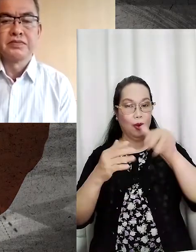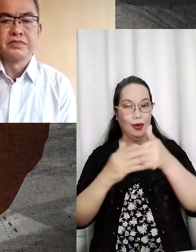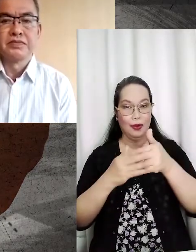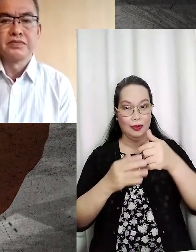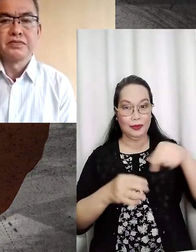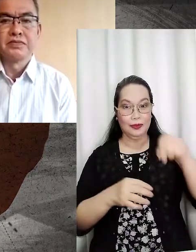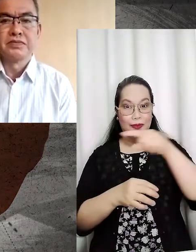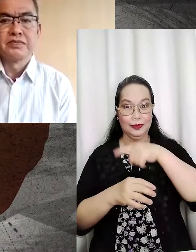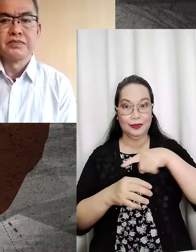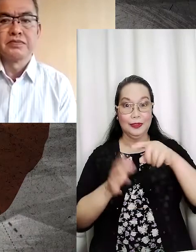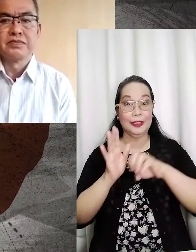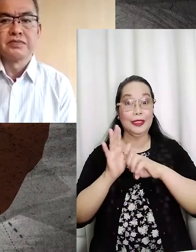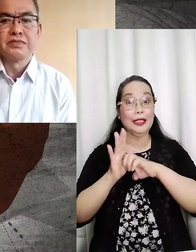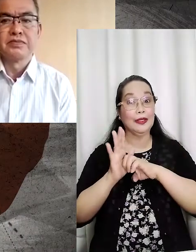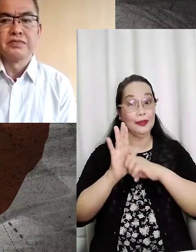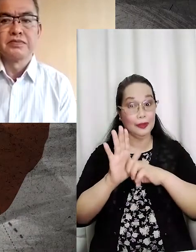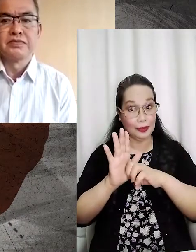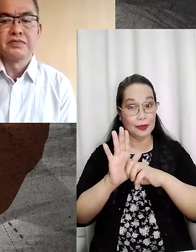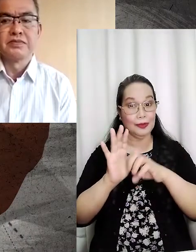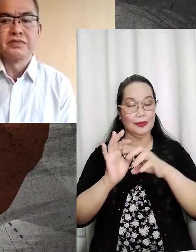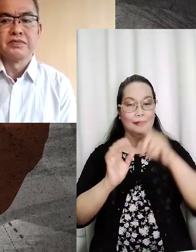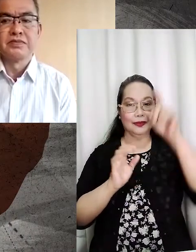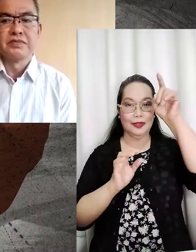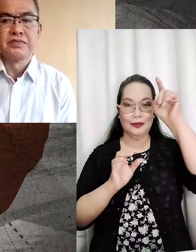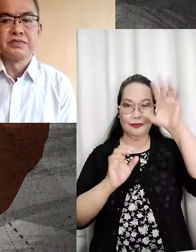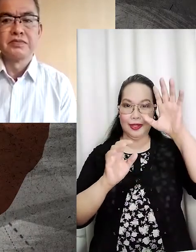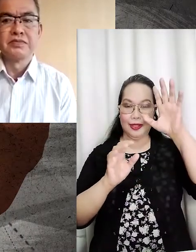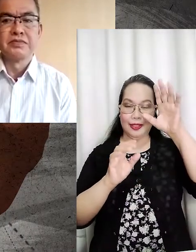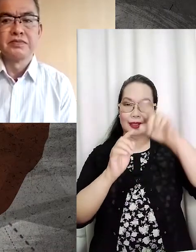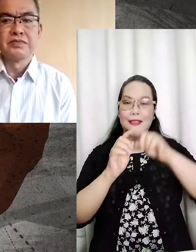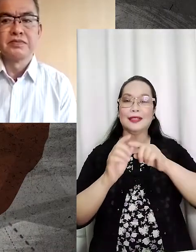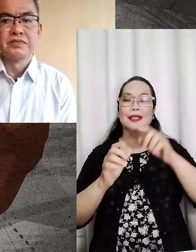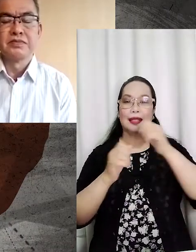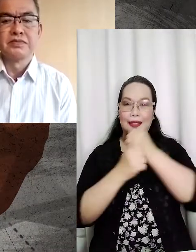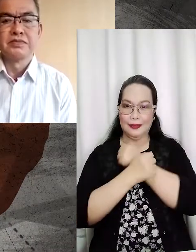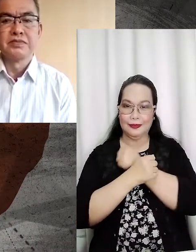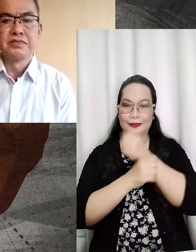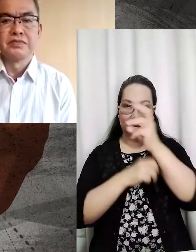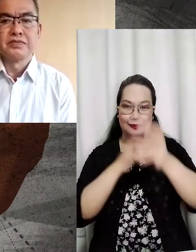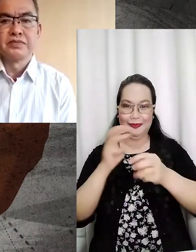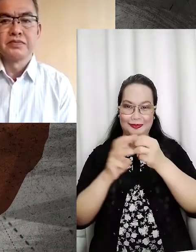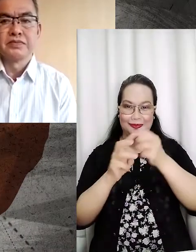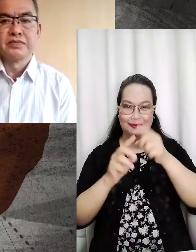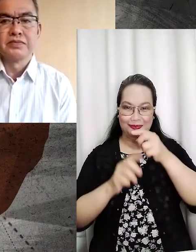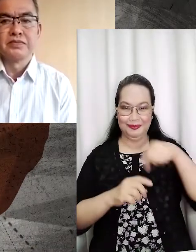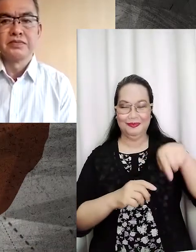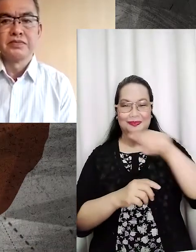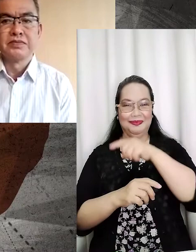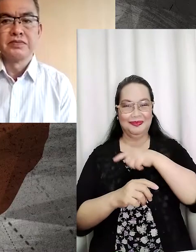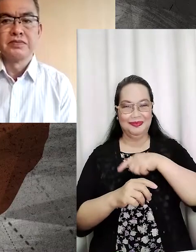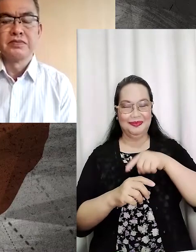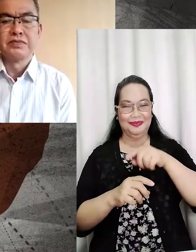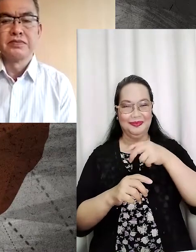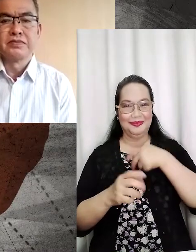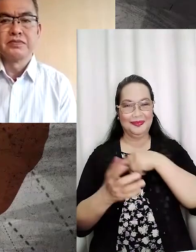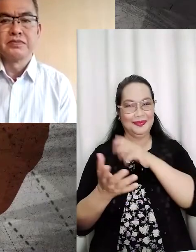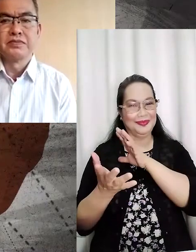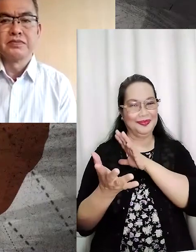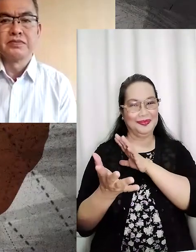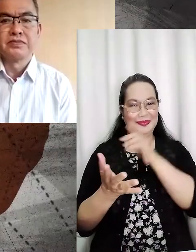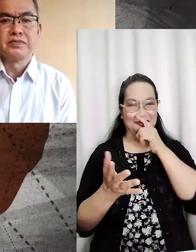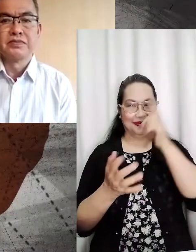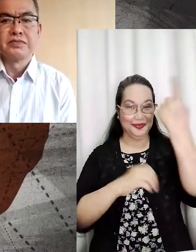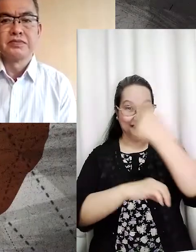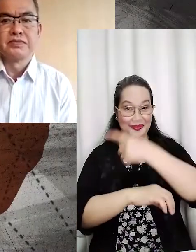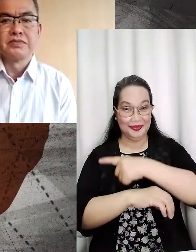are expressions of the Father's love to the world and to all of us. We look forward to the day when we